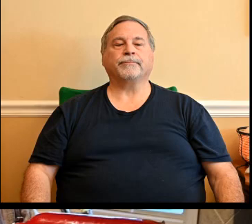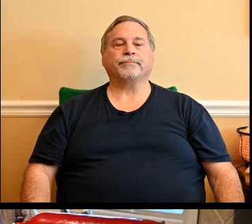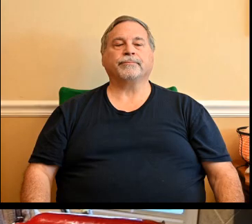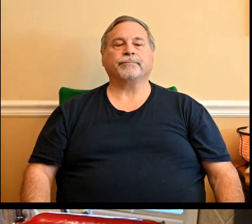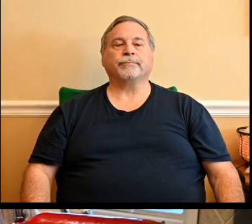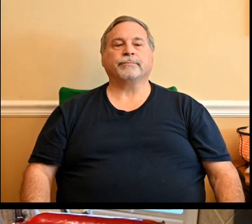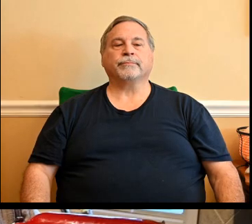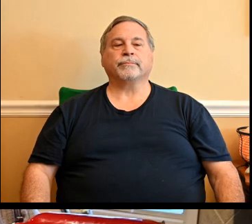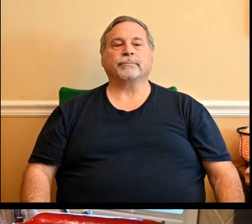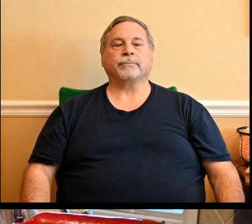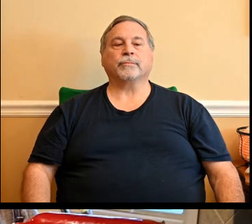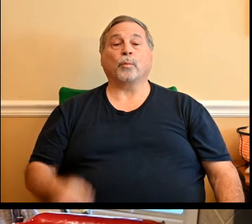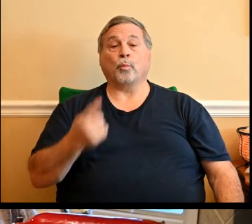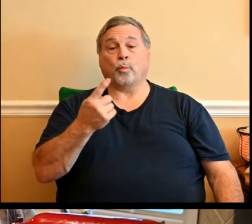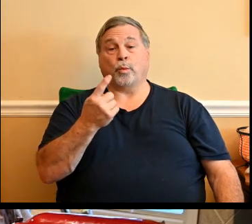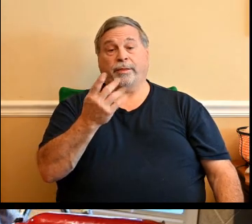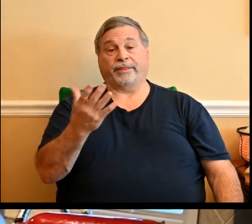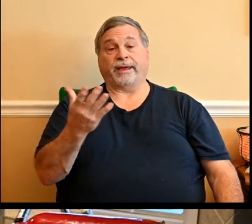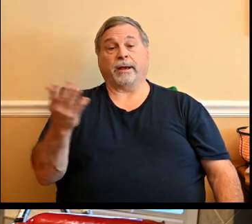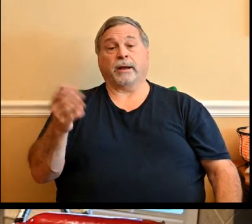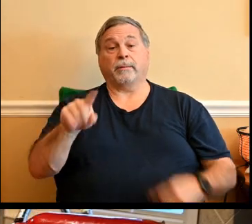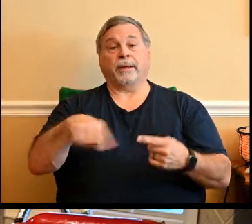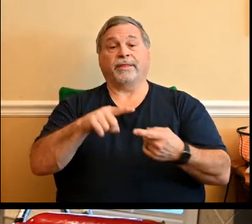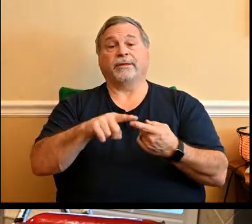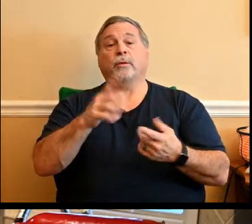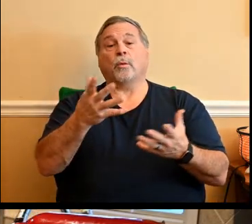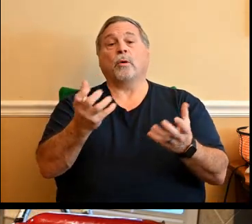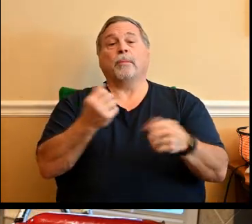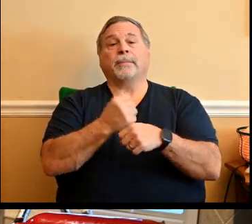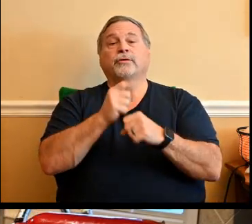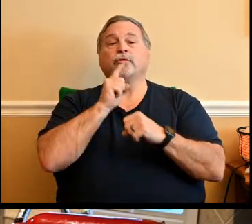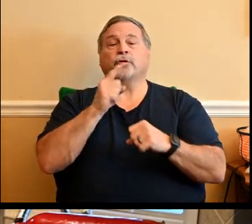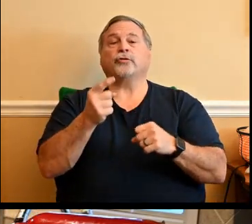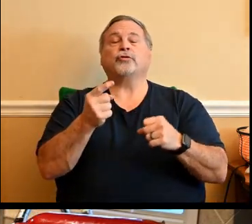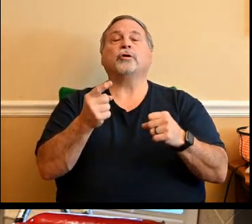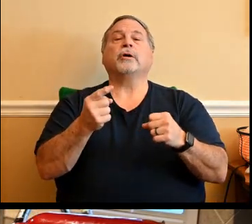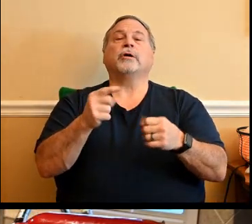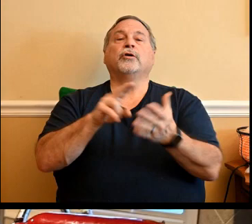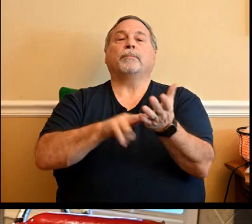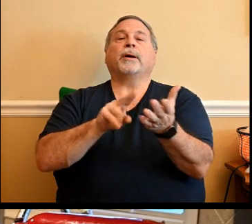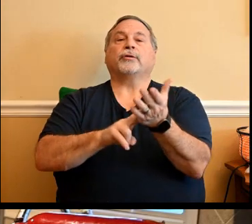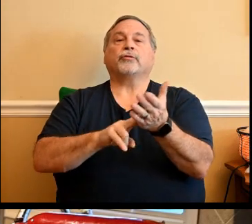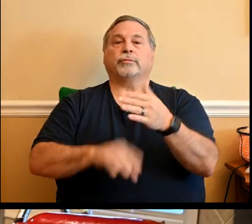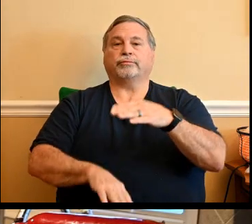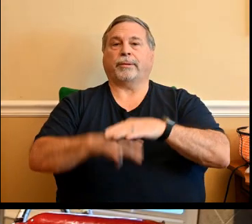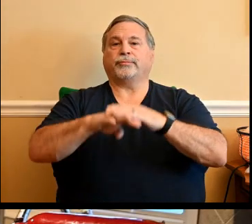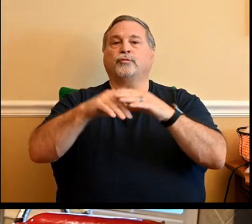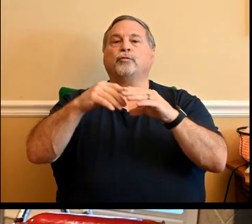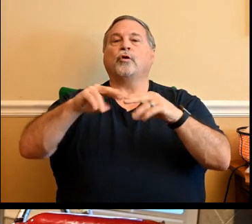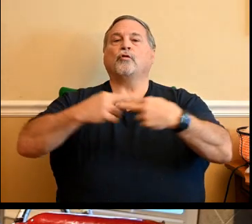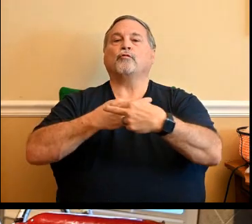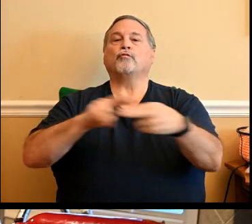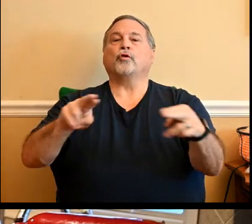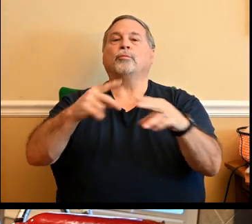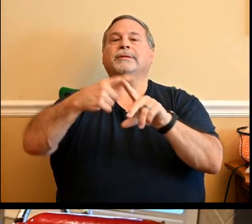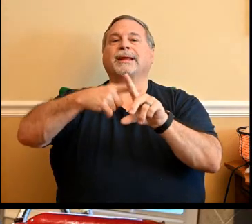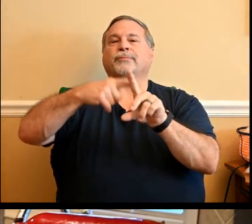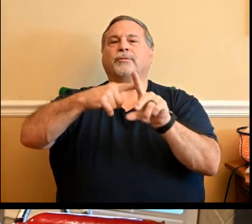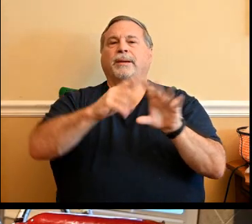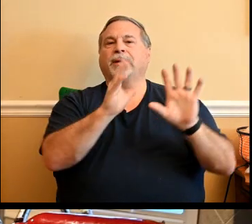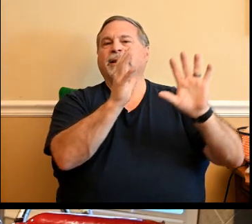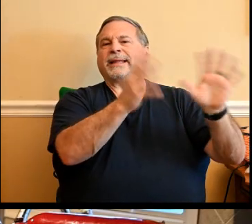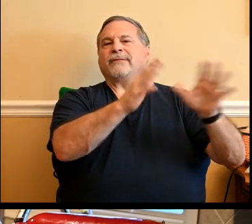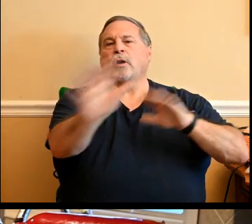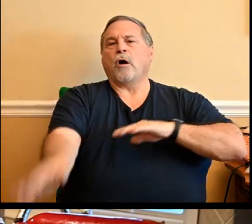Now, one thing about doing this, you want to make sure your butter is up to room temperature. You can set it overnight, just set it